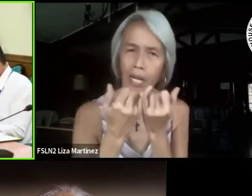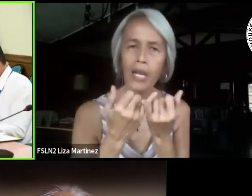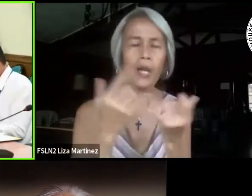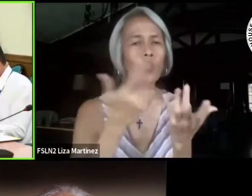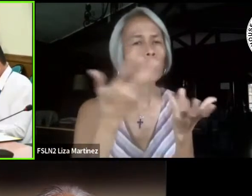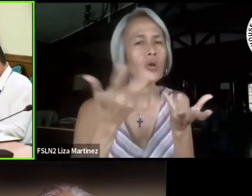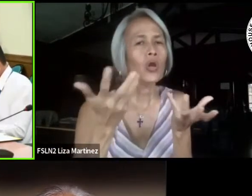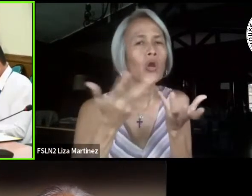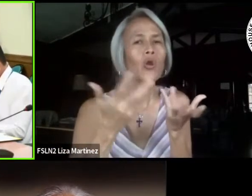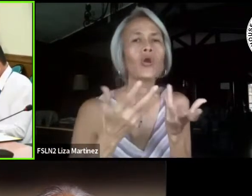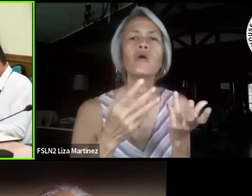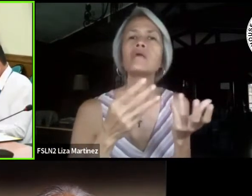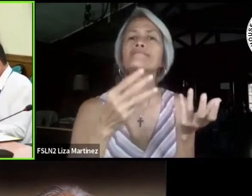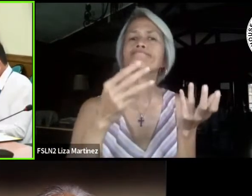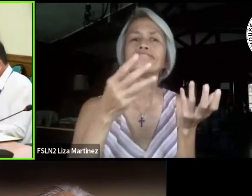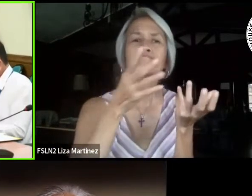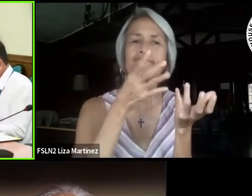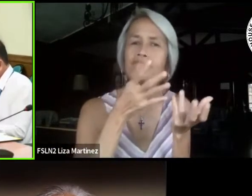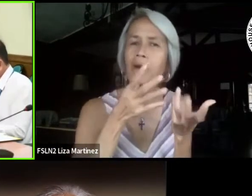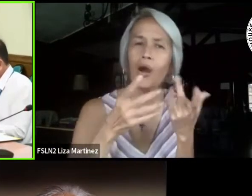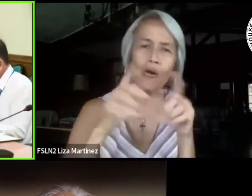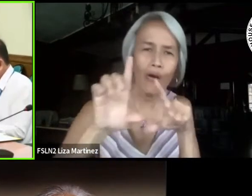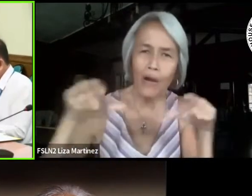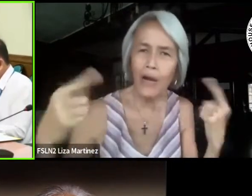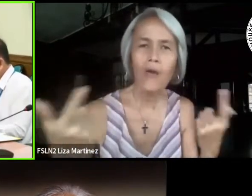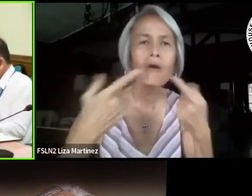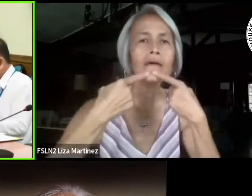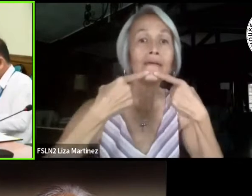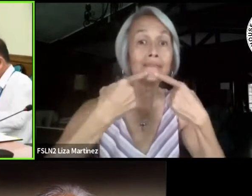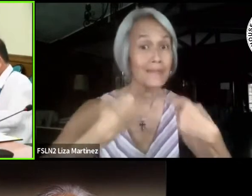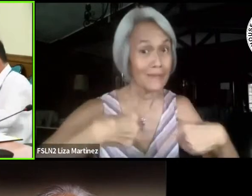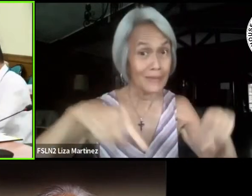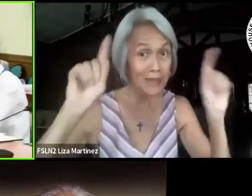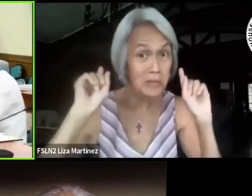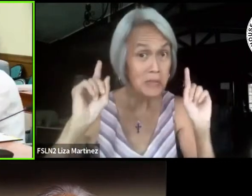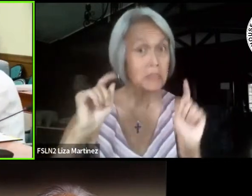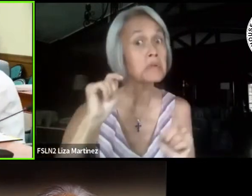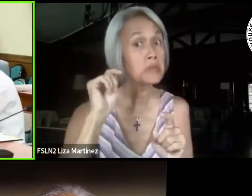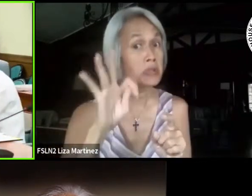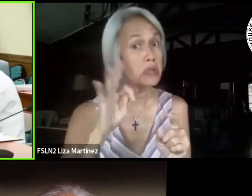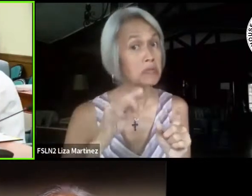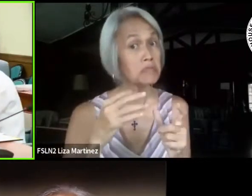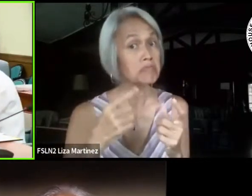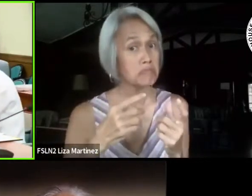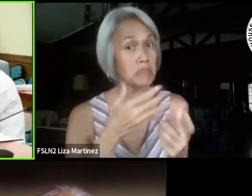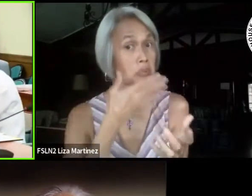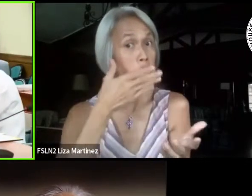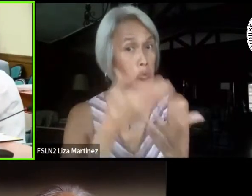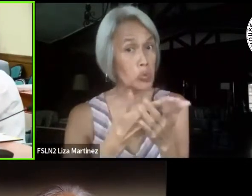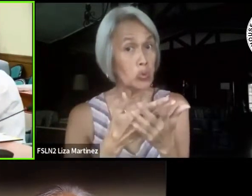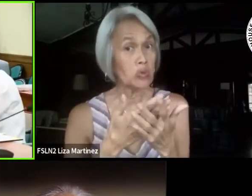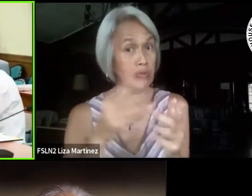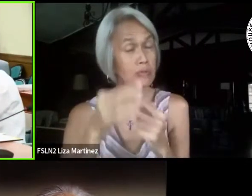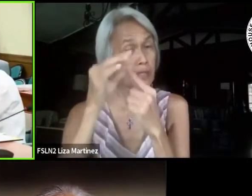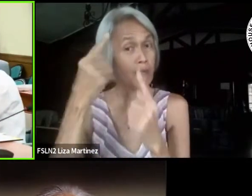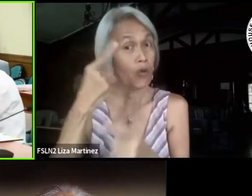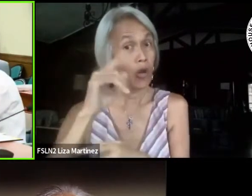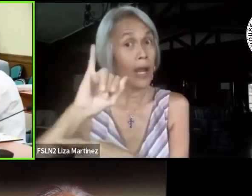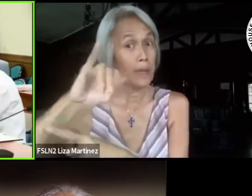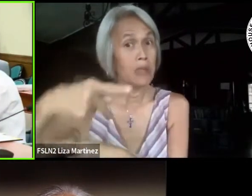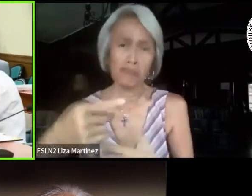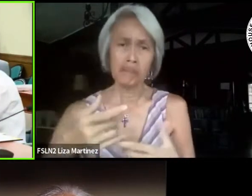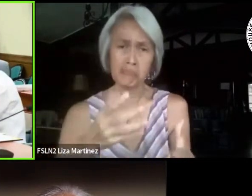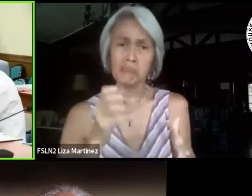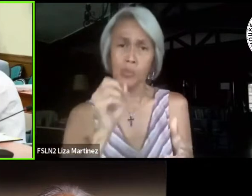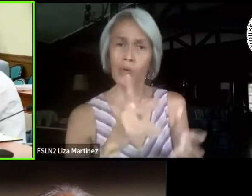tongue is successful, especially when it applies to our indigenous people, that will continue. But for those places that,